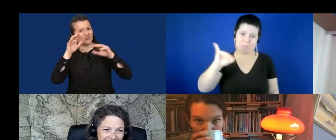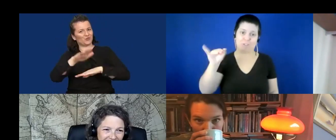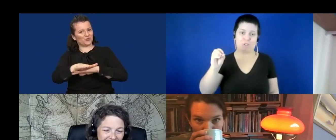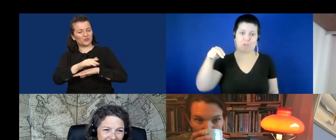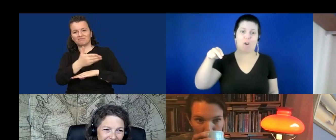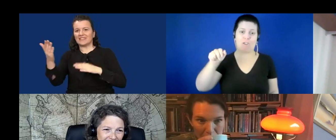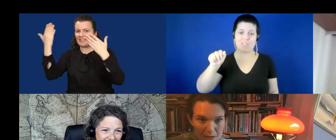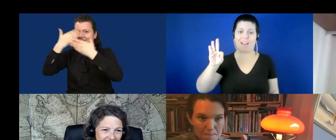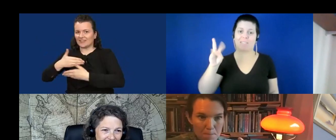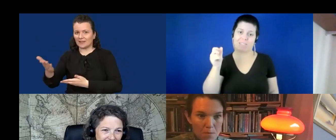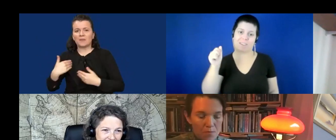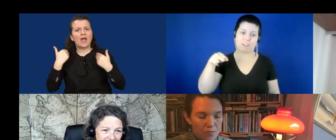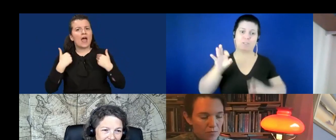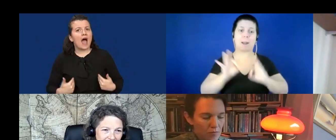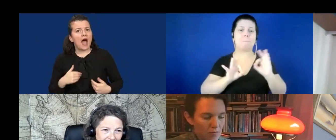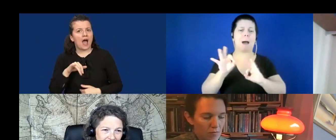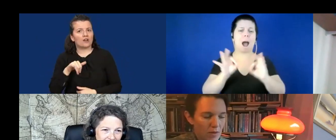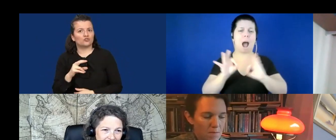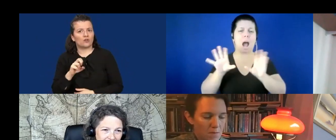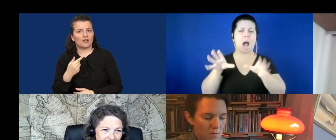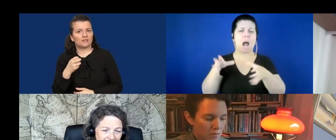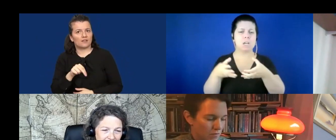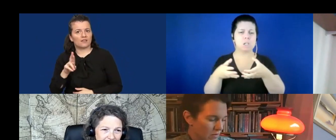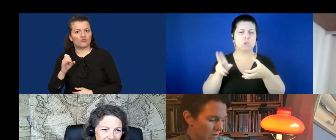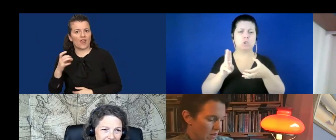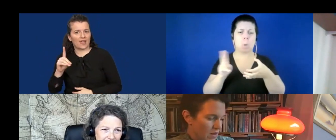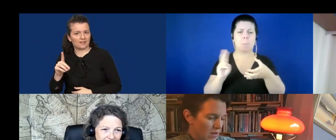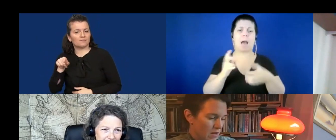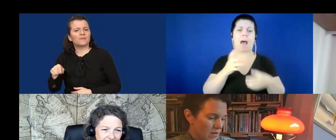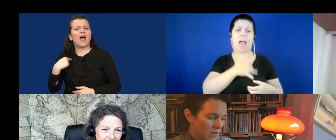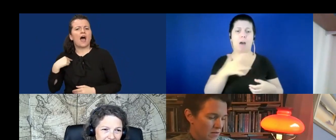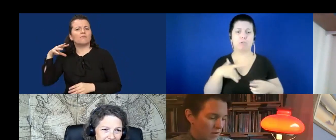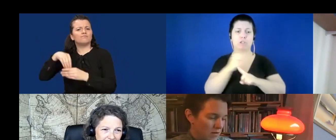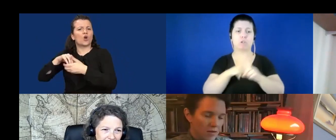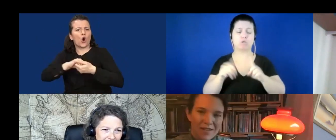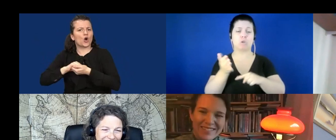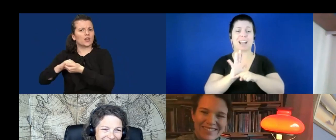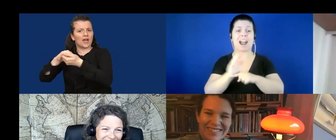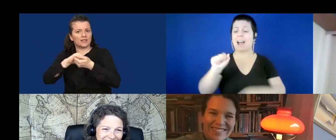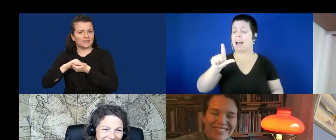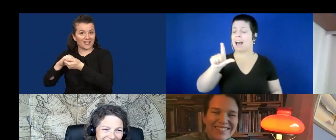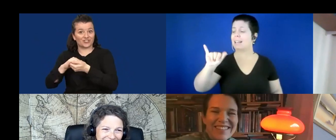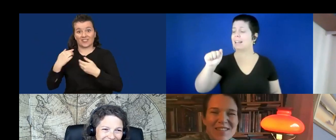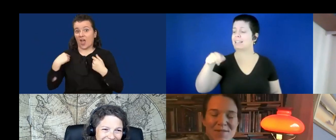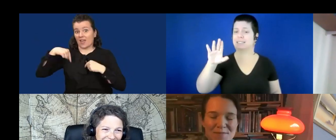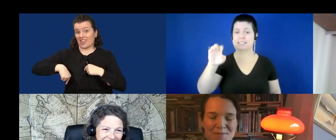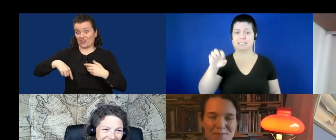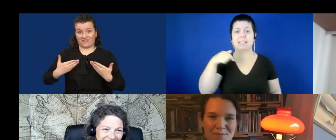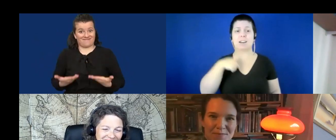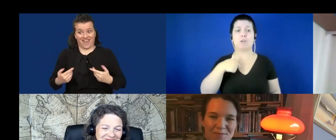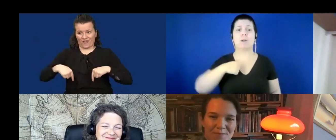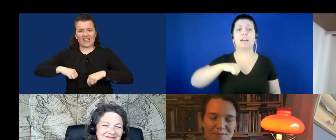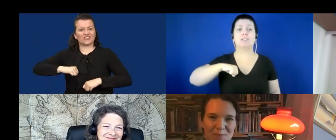an organisation called the Health and Social Care Alliance, and I'm speaking from sunny Scotland, which is a very strange thing to